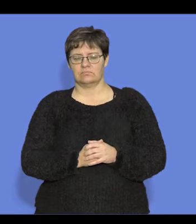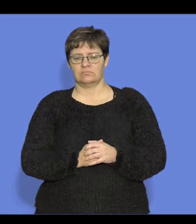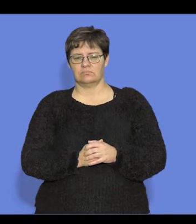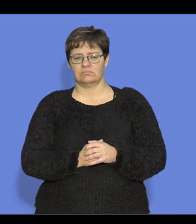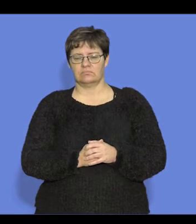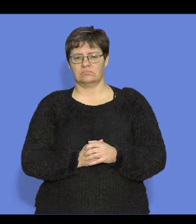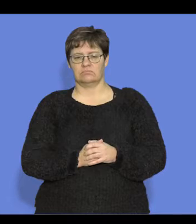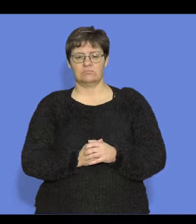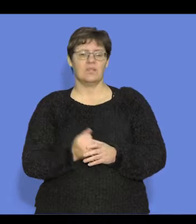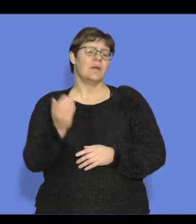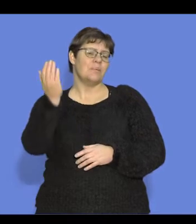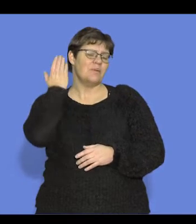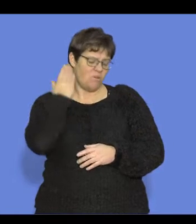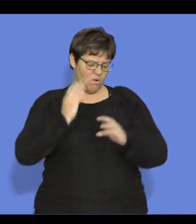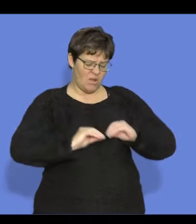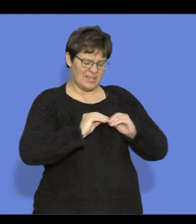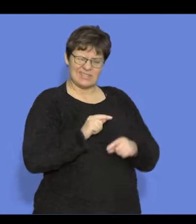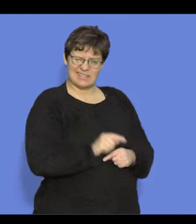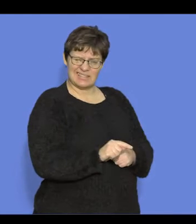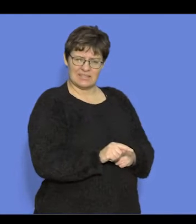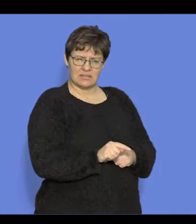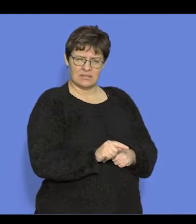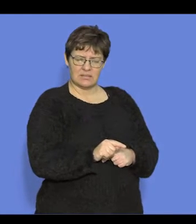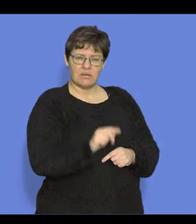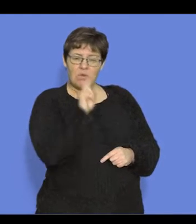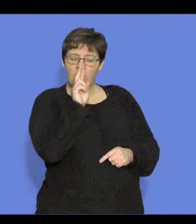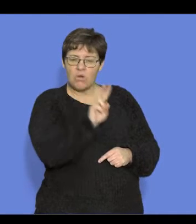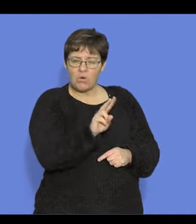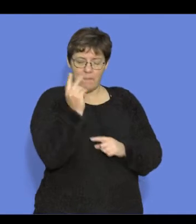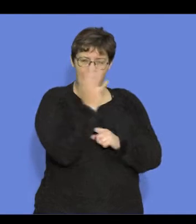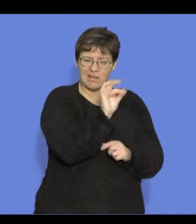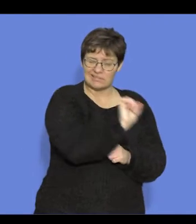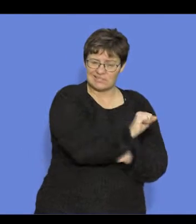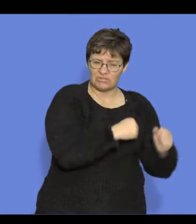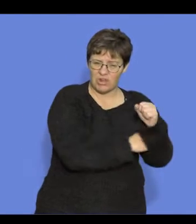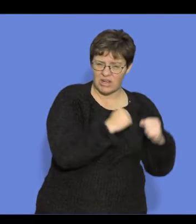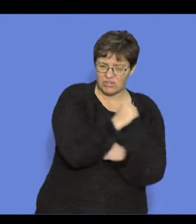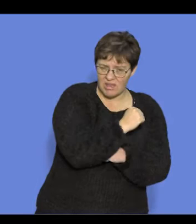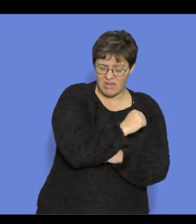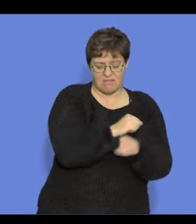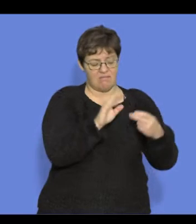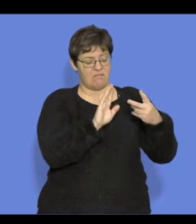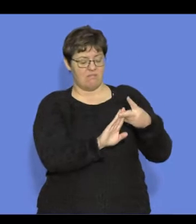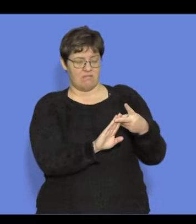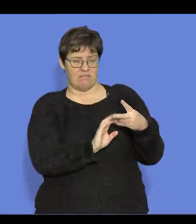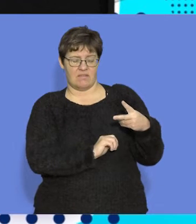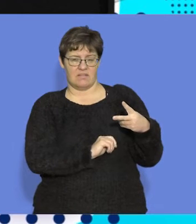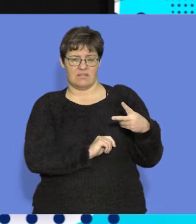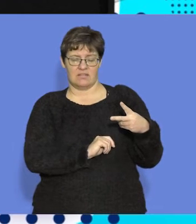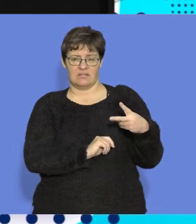In our past lessons, we have looked at the structure of a plant, and we also looked